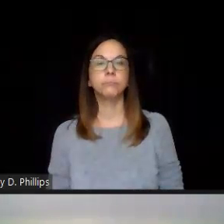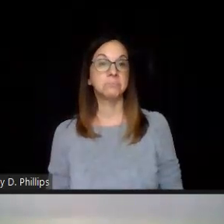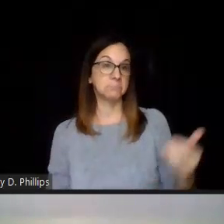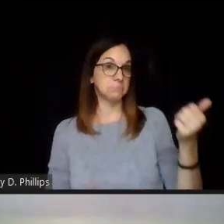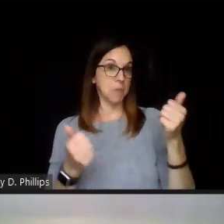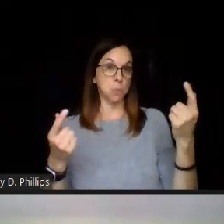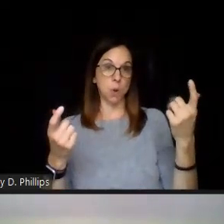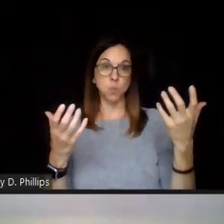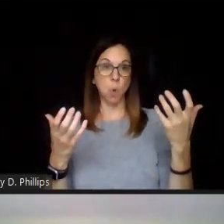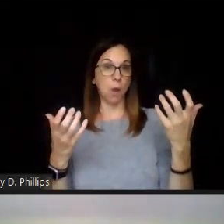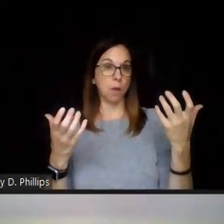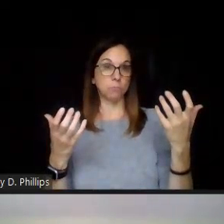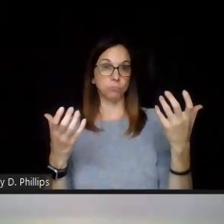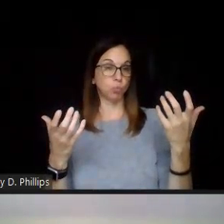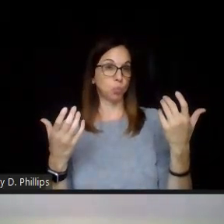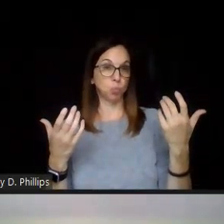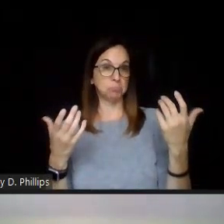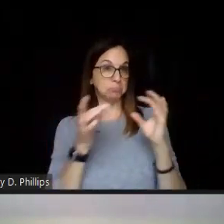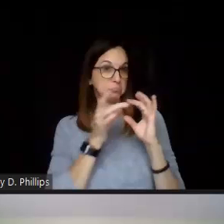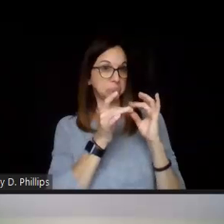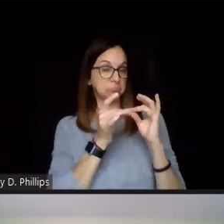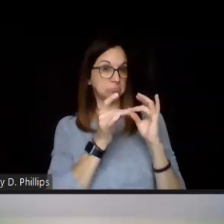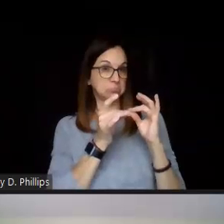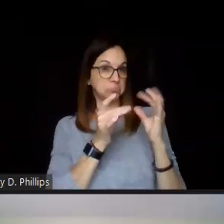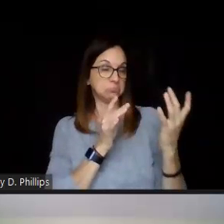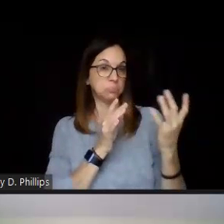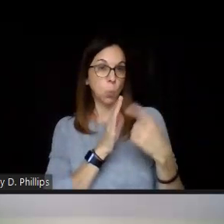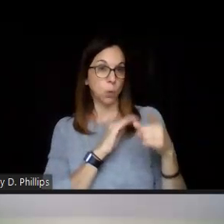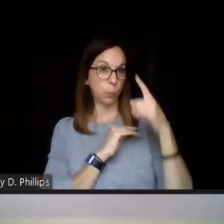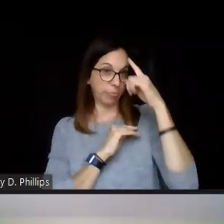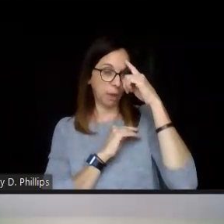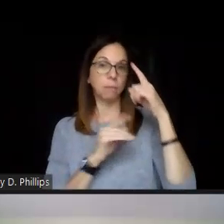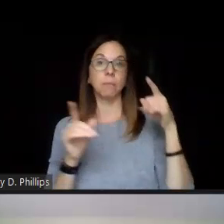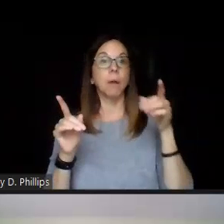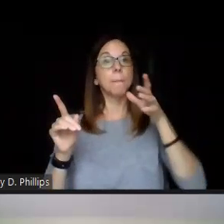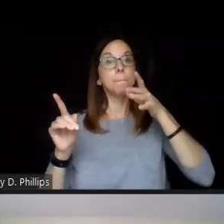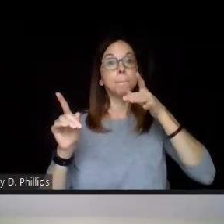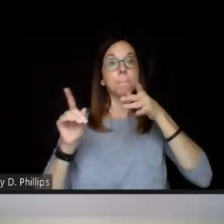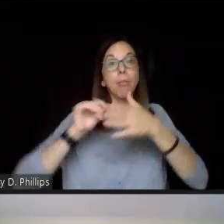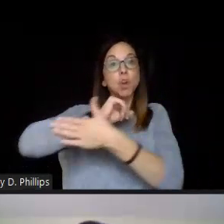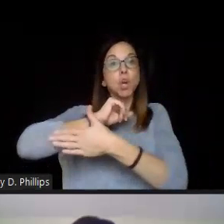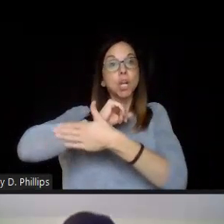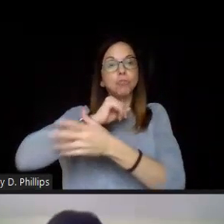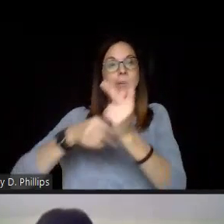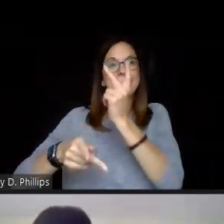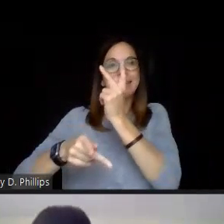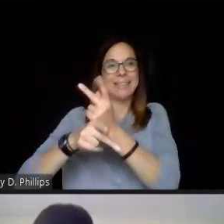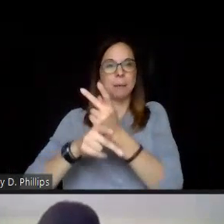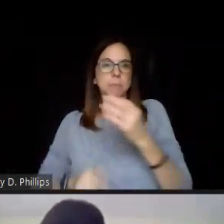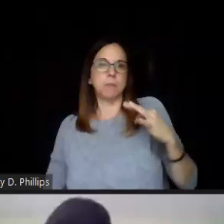Anybody want to take a chance here? Unmute your microphone and... The mother country keeps all the profit that the colonies